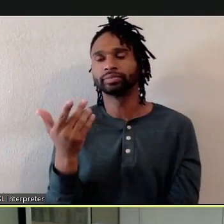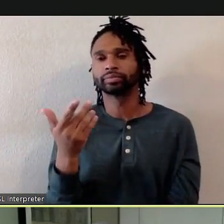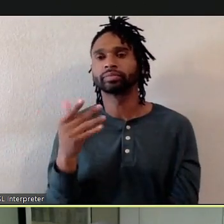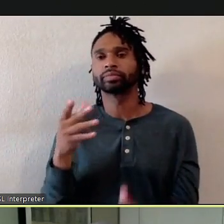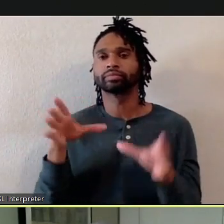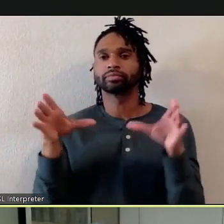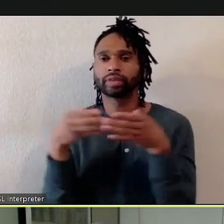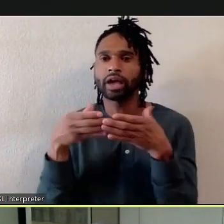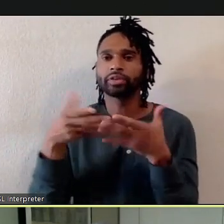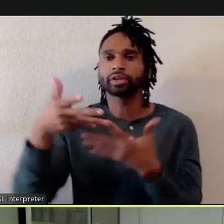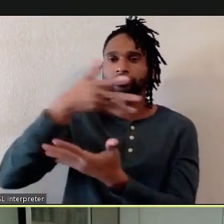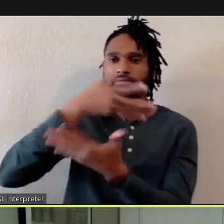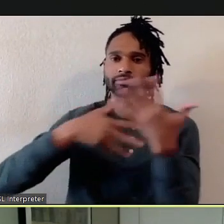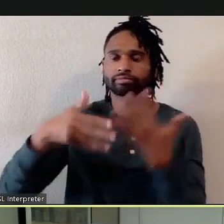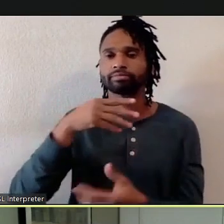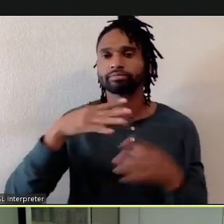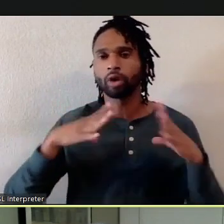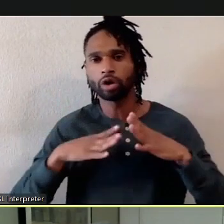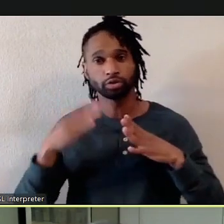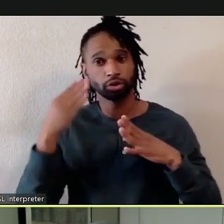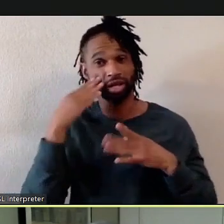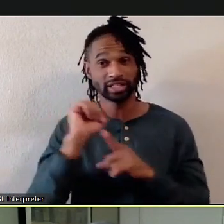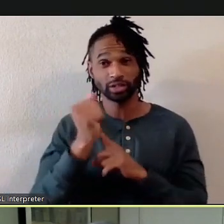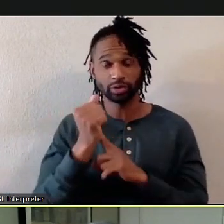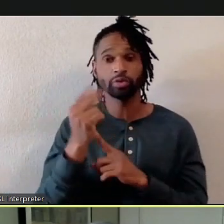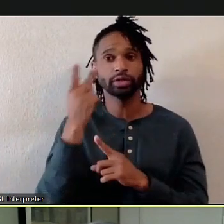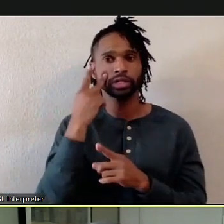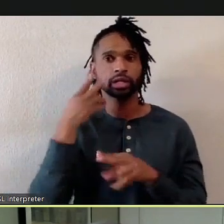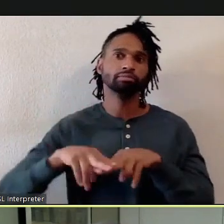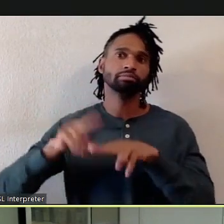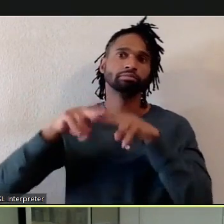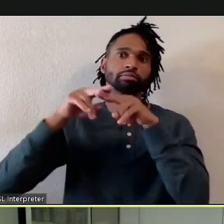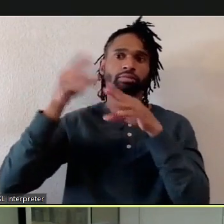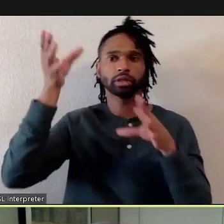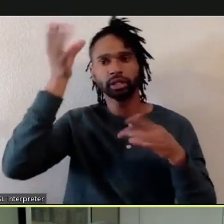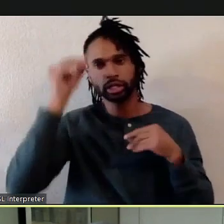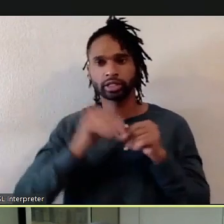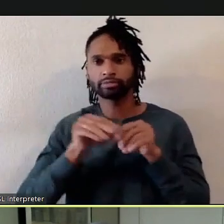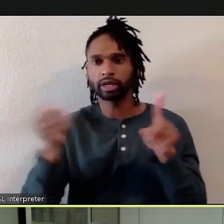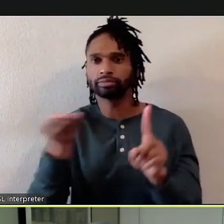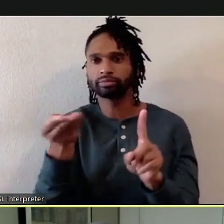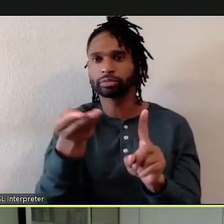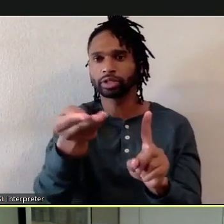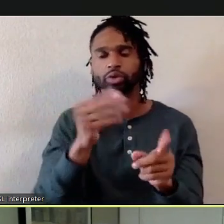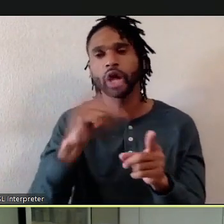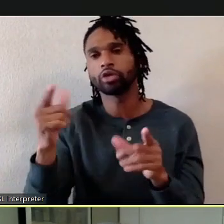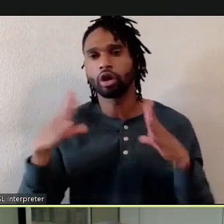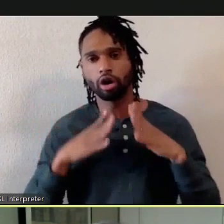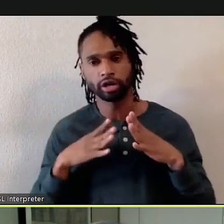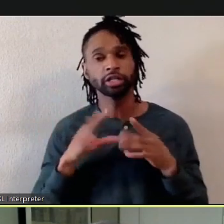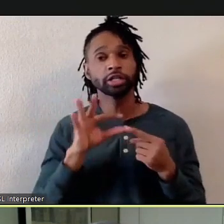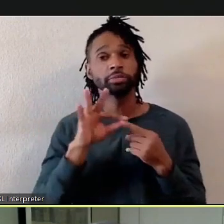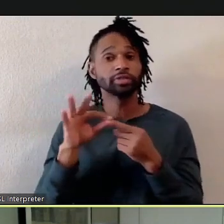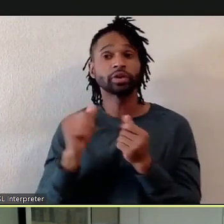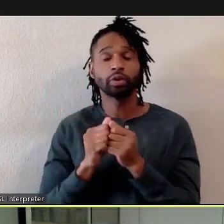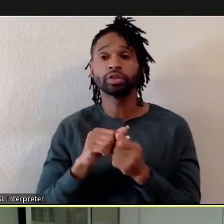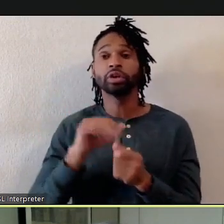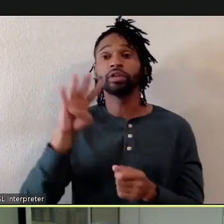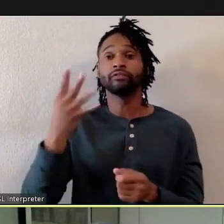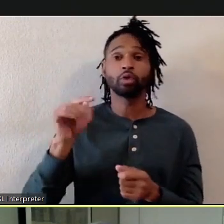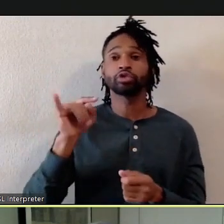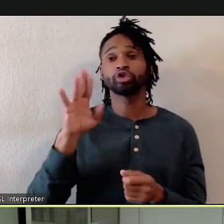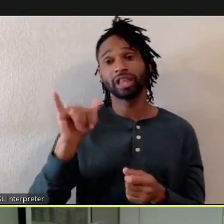around the holidays, that's a scenario where we've seen increased disease transmission with other holidays. So specifically with the 4th of July and Labor